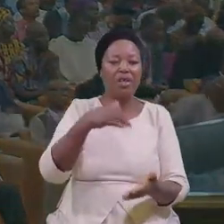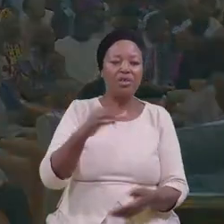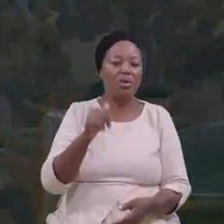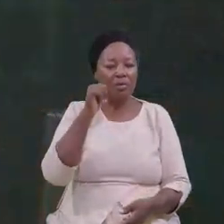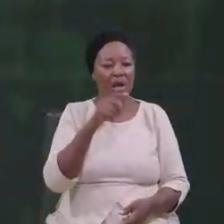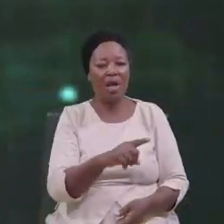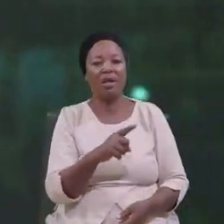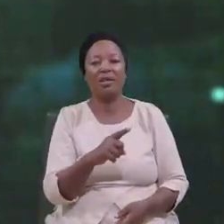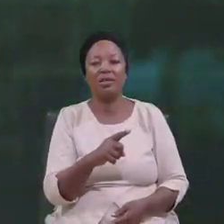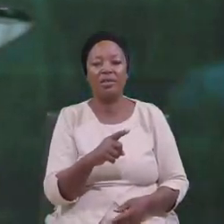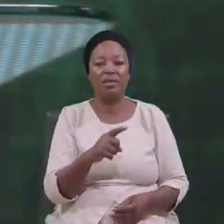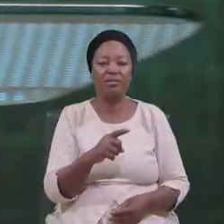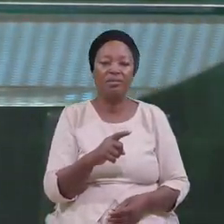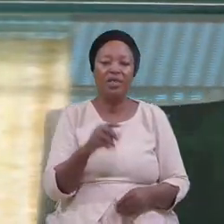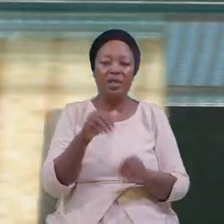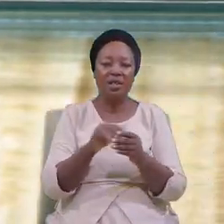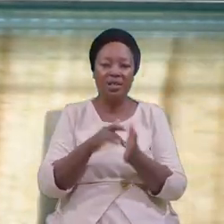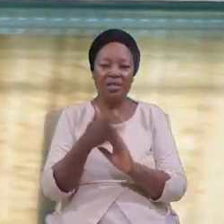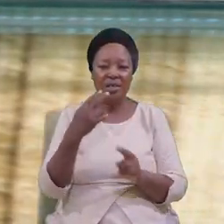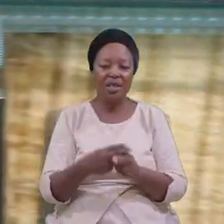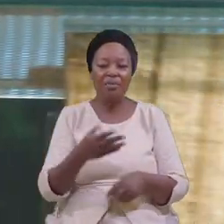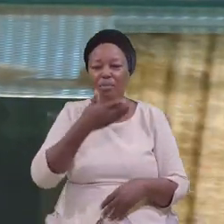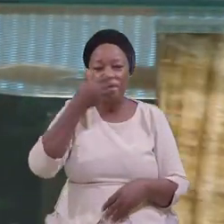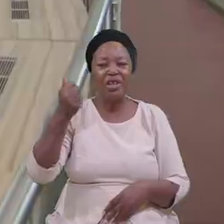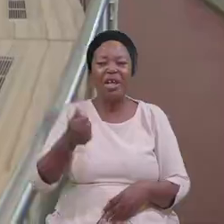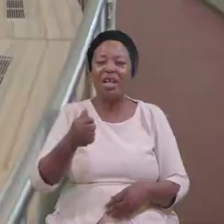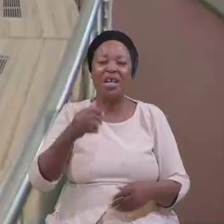of her. A better amen. Amen.